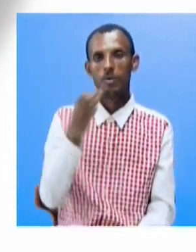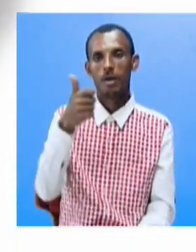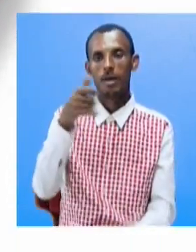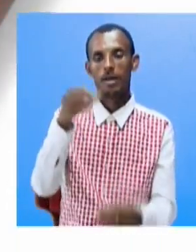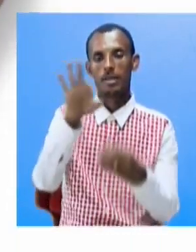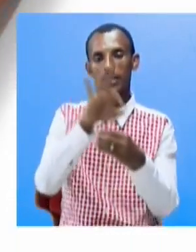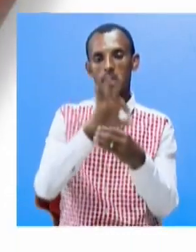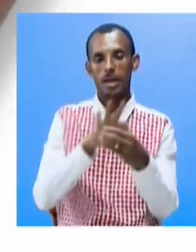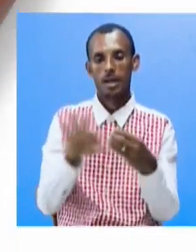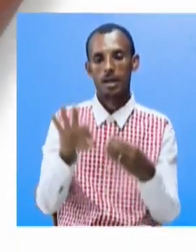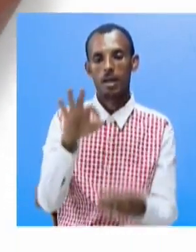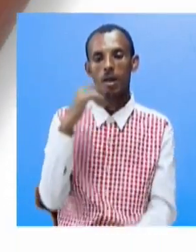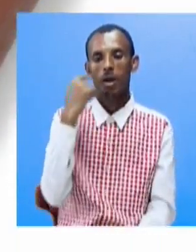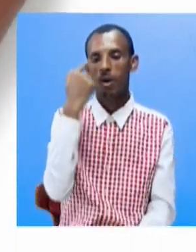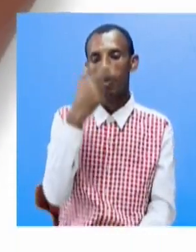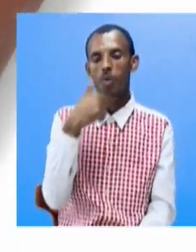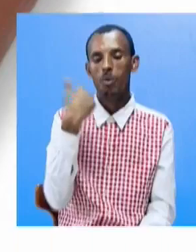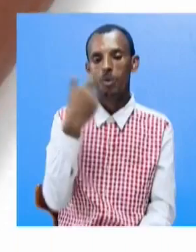whose